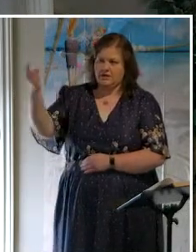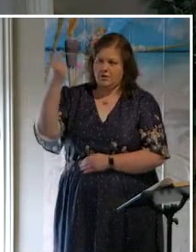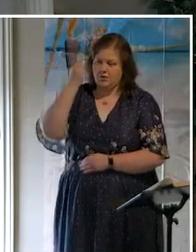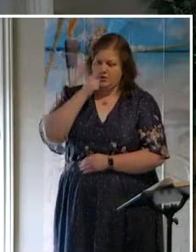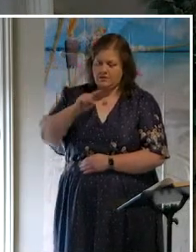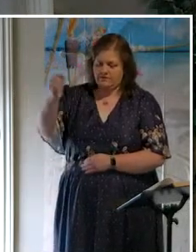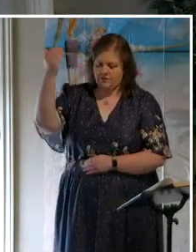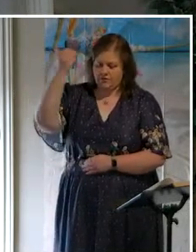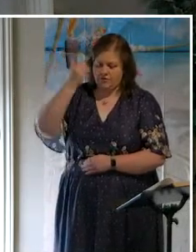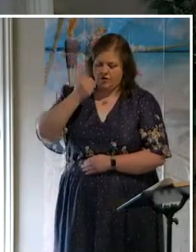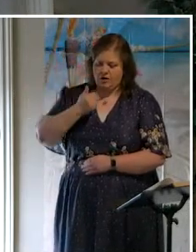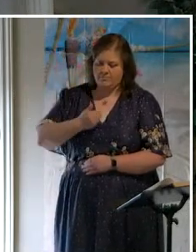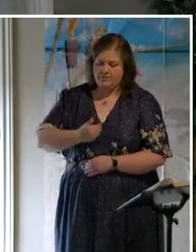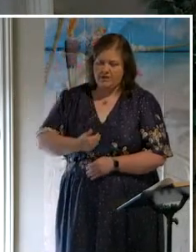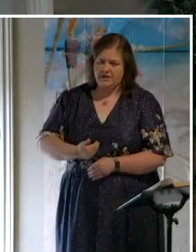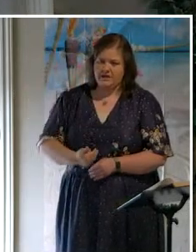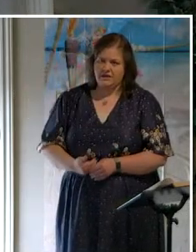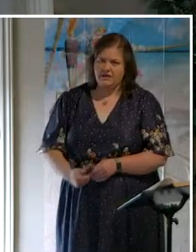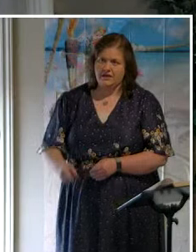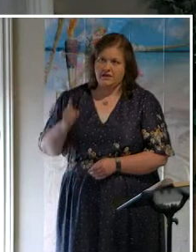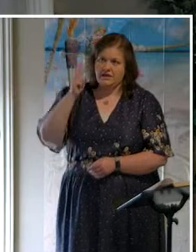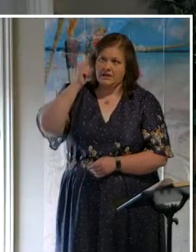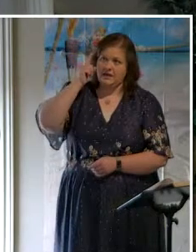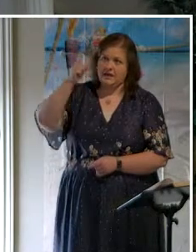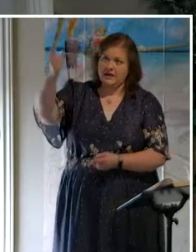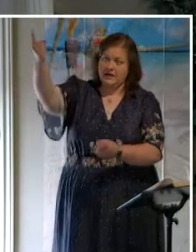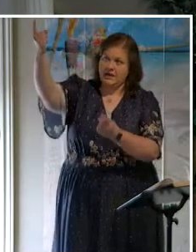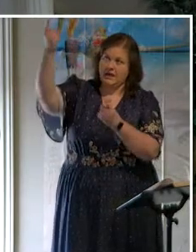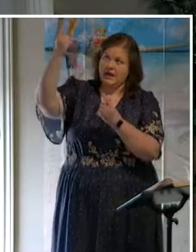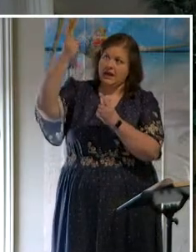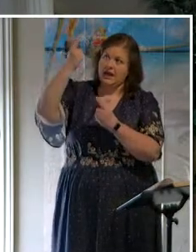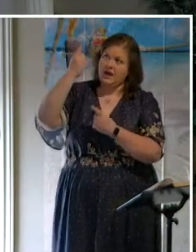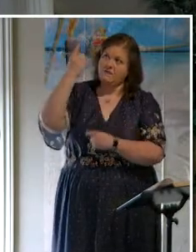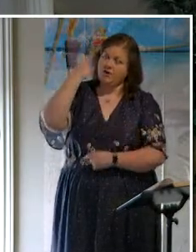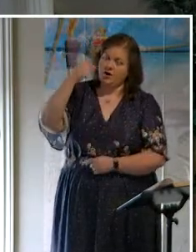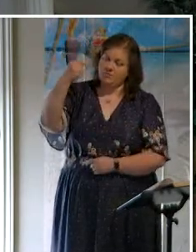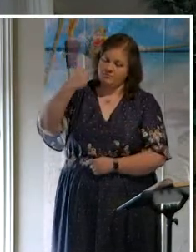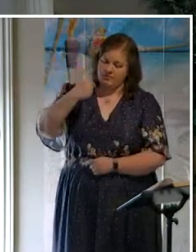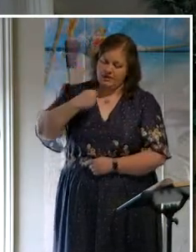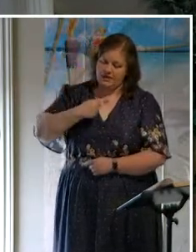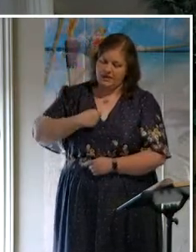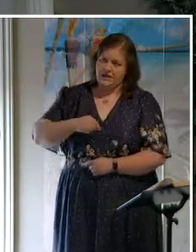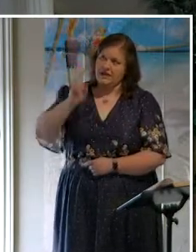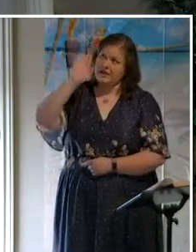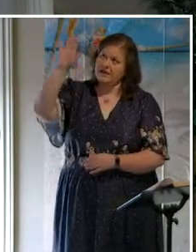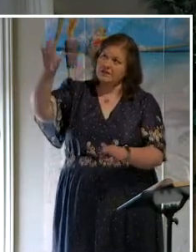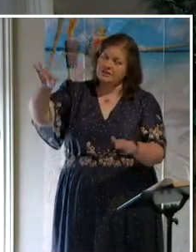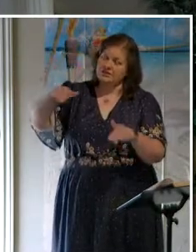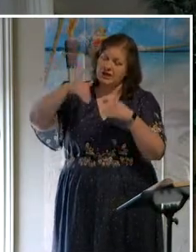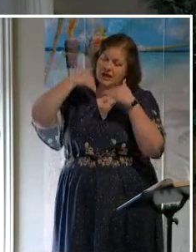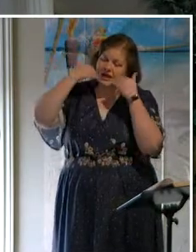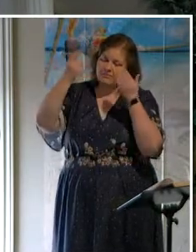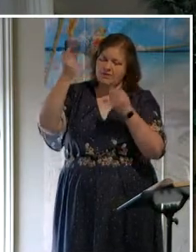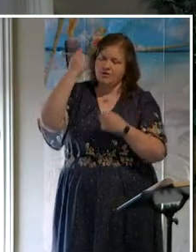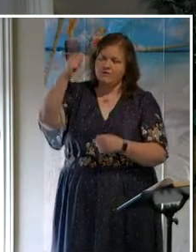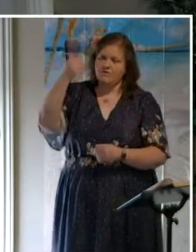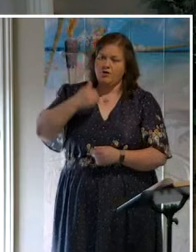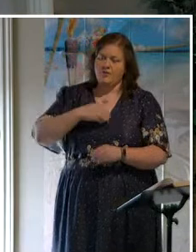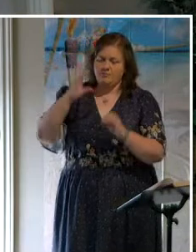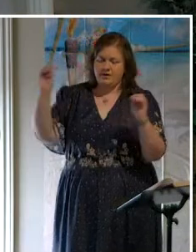it was for me he came, for me his shame.